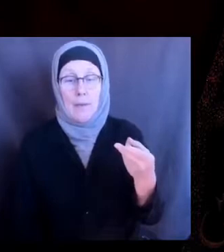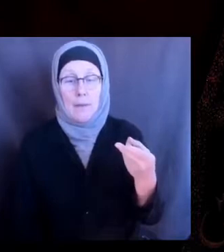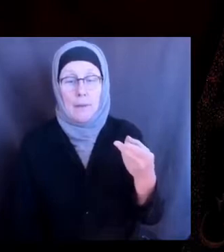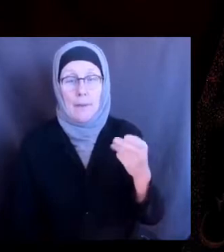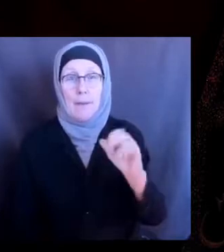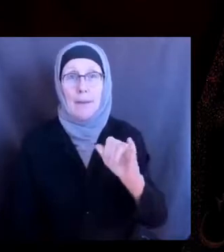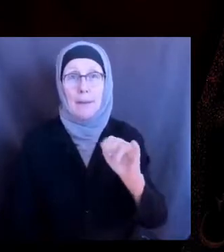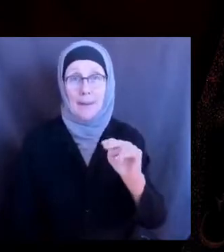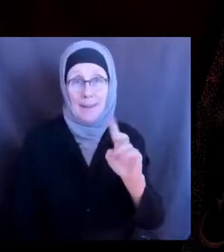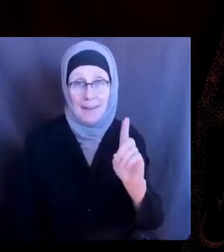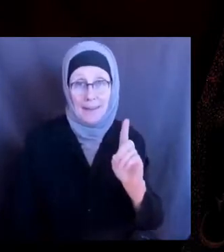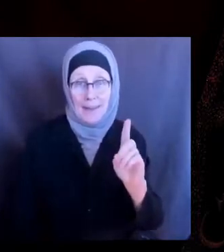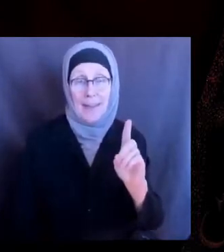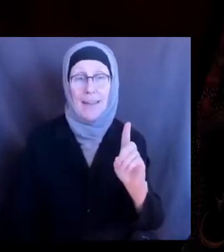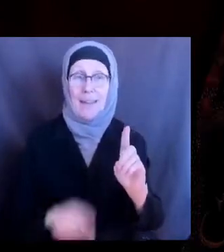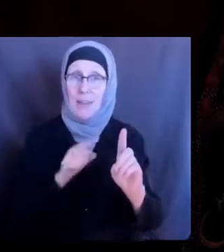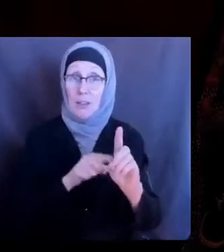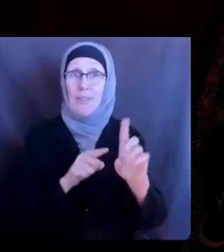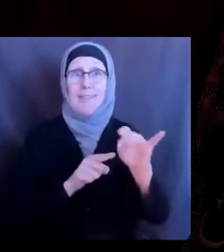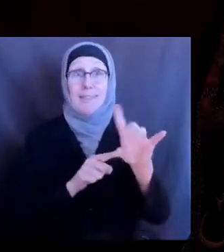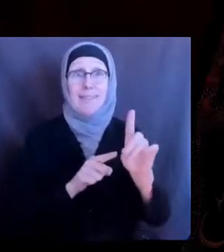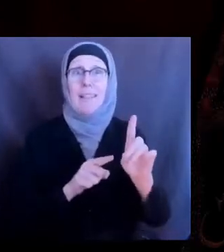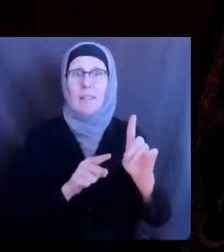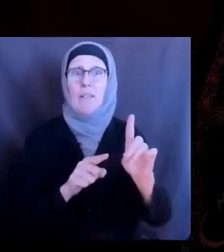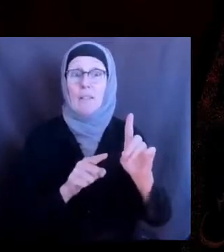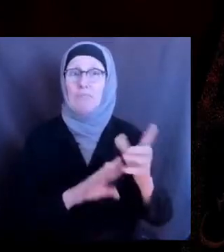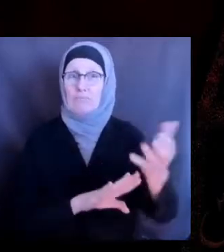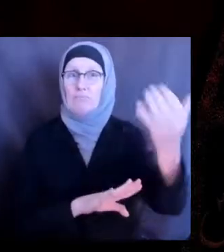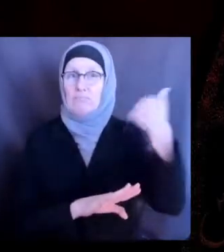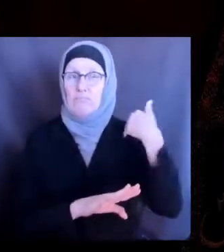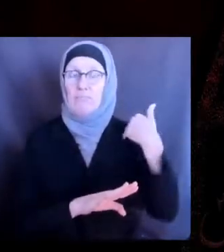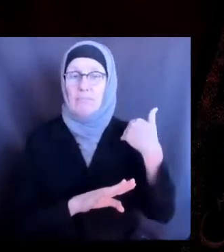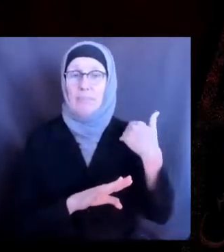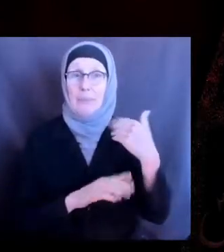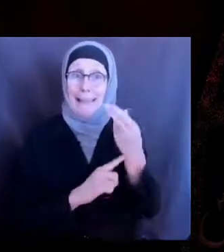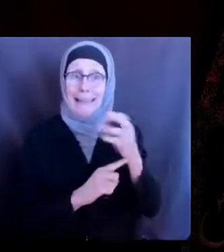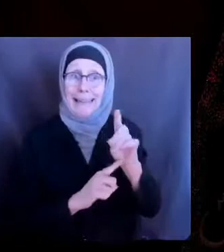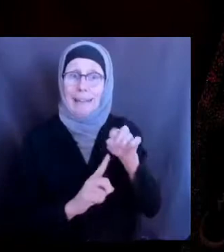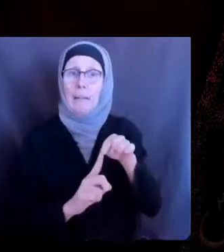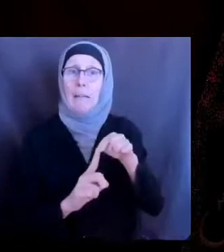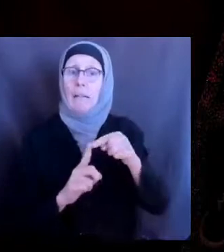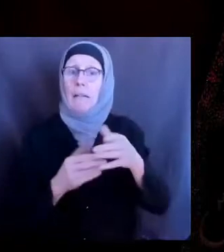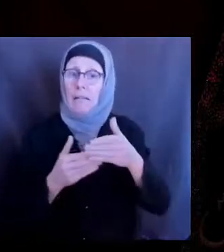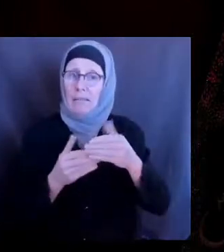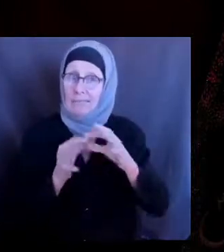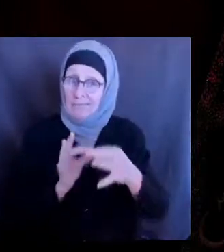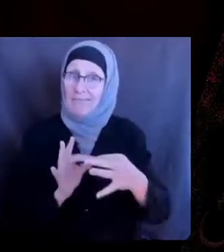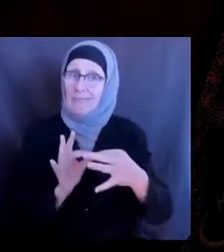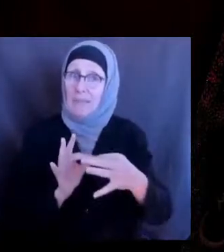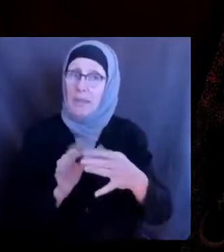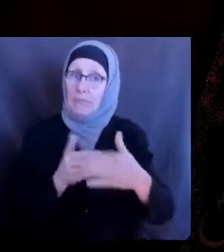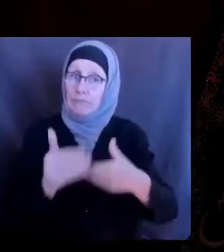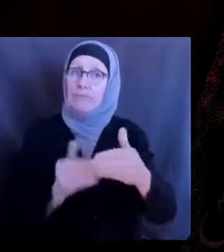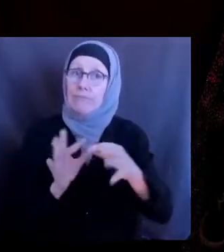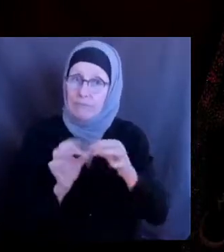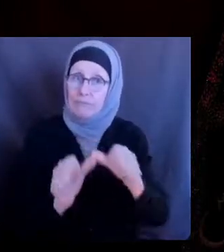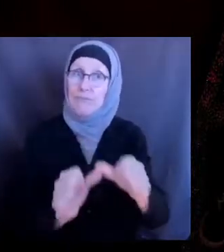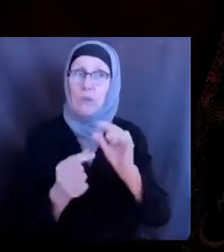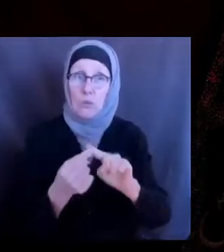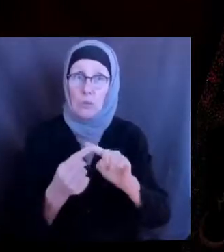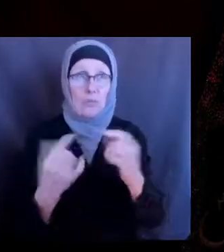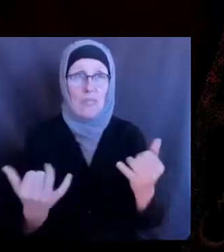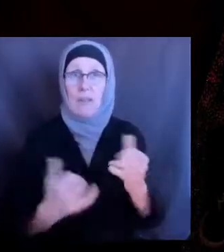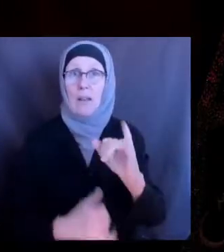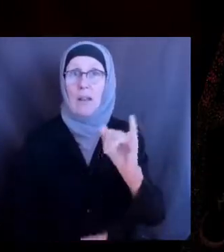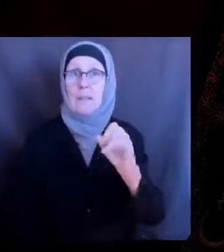have invented, and it's very, very appropriate, because this refers to the women and the children